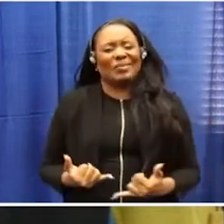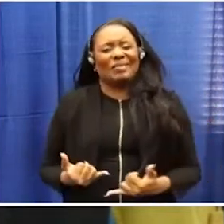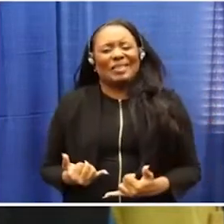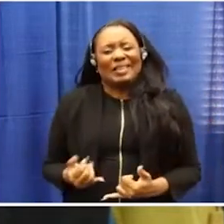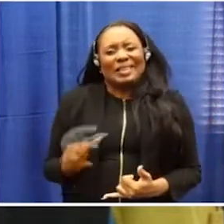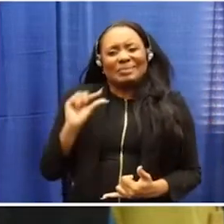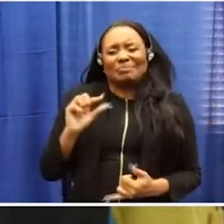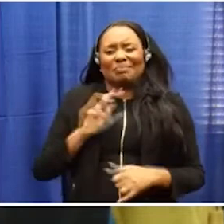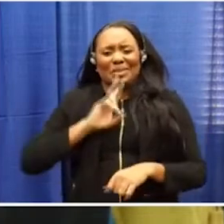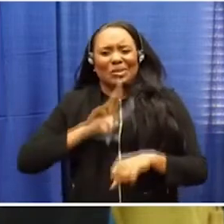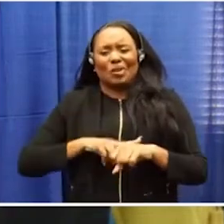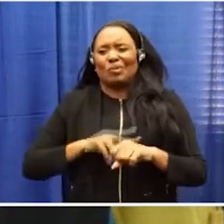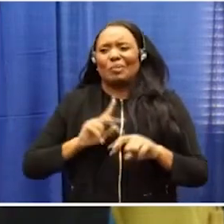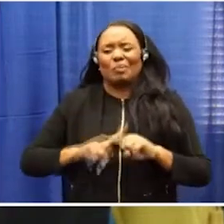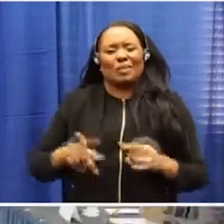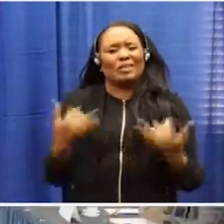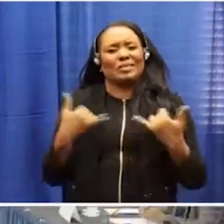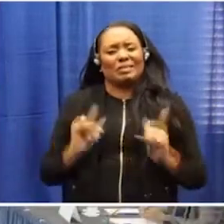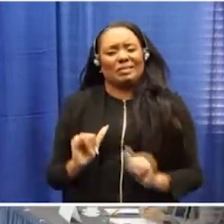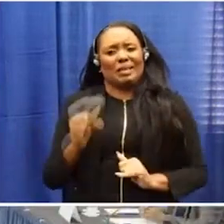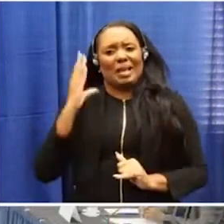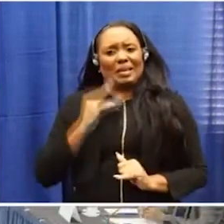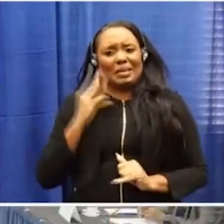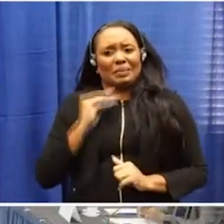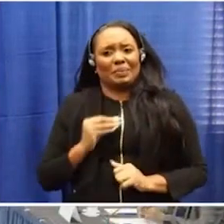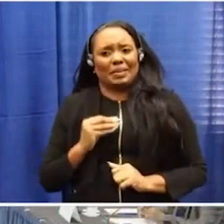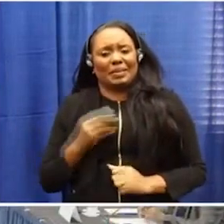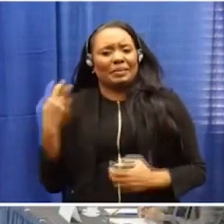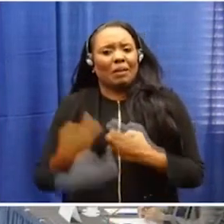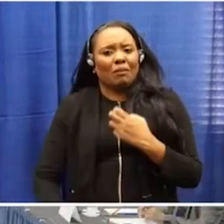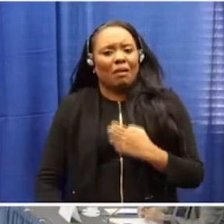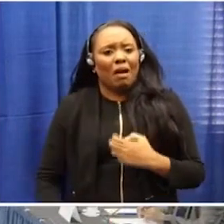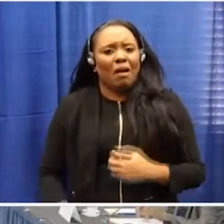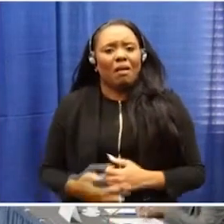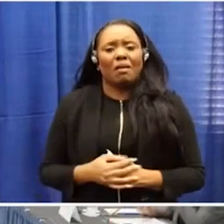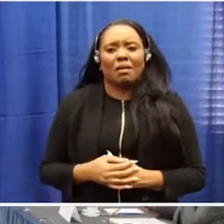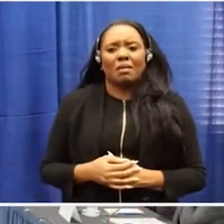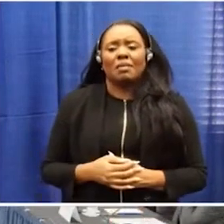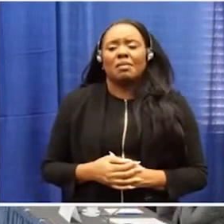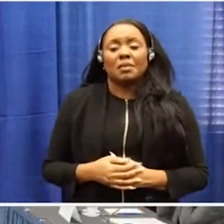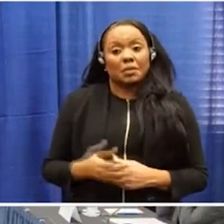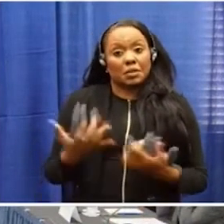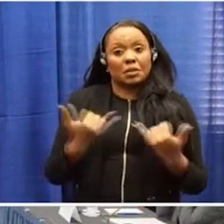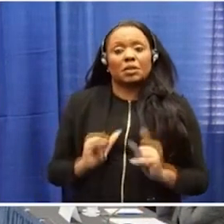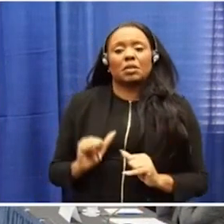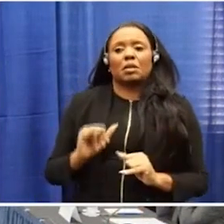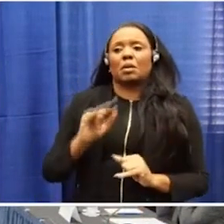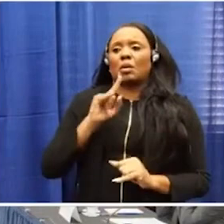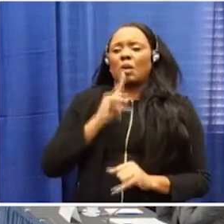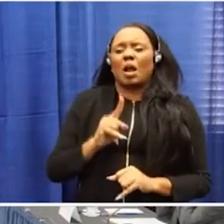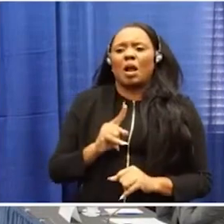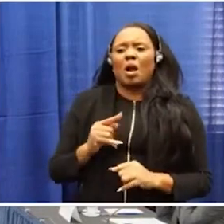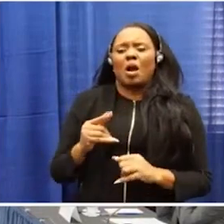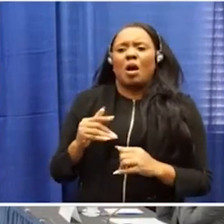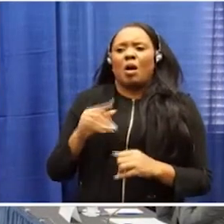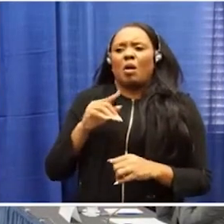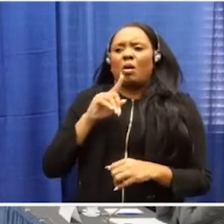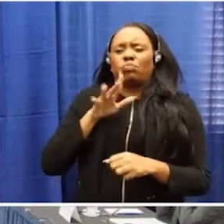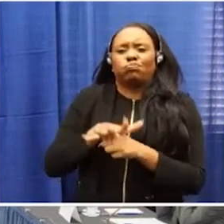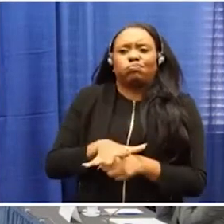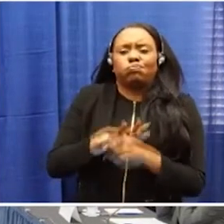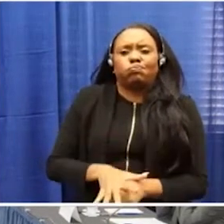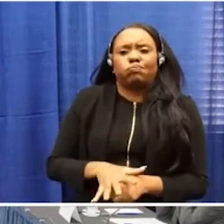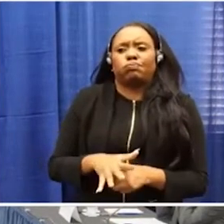normalcy. It continues to weigh heavily on the global economy. Our